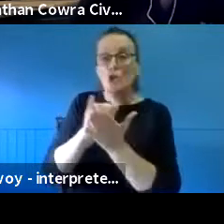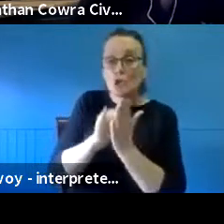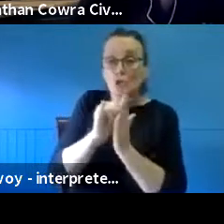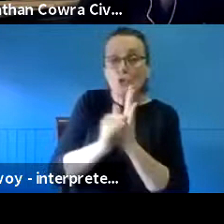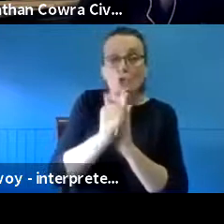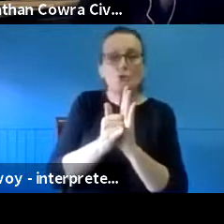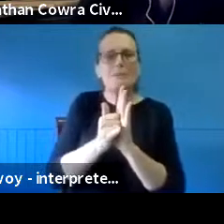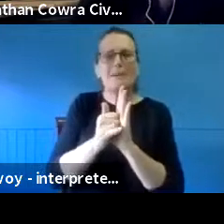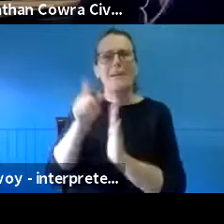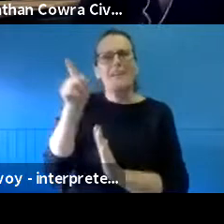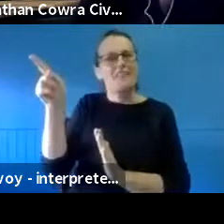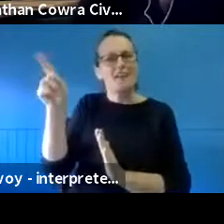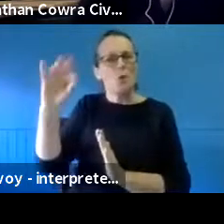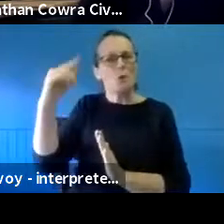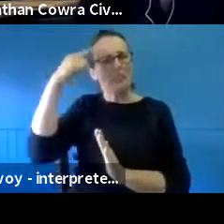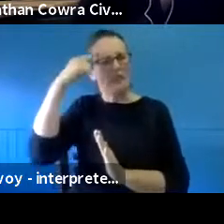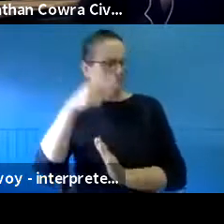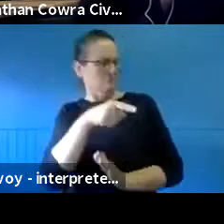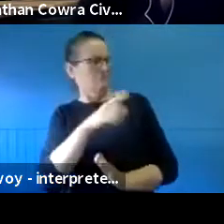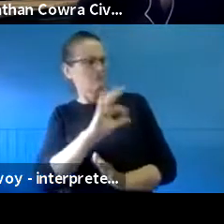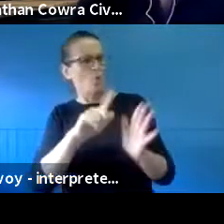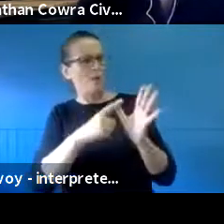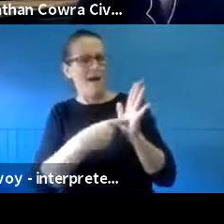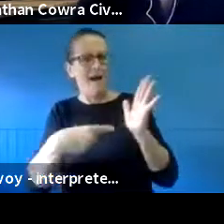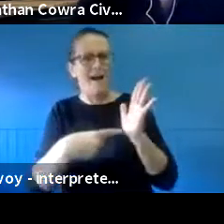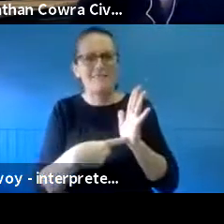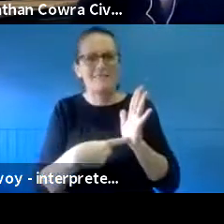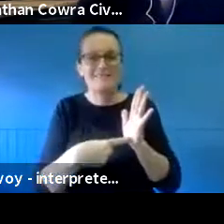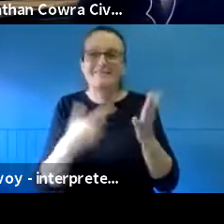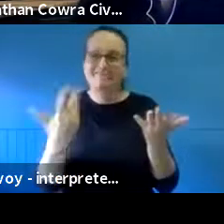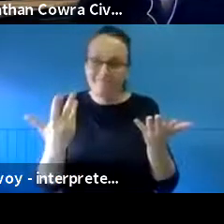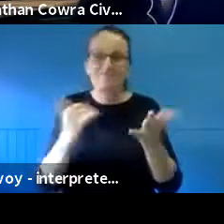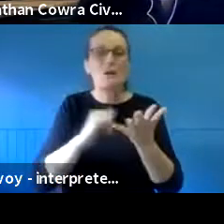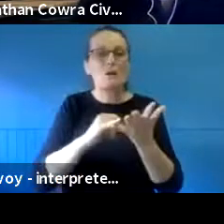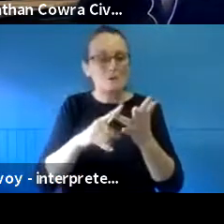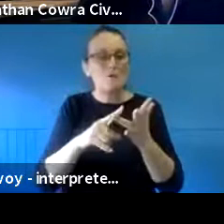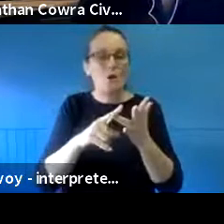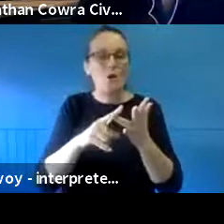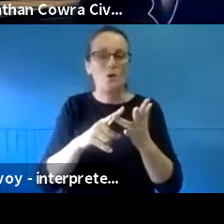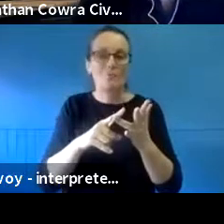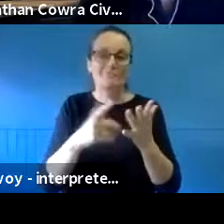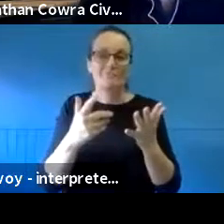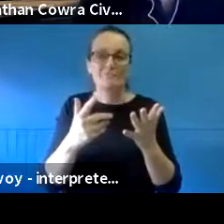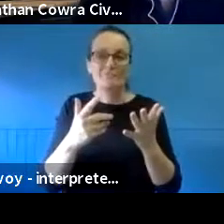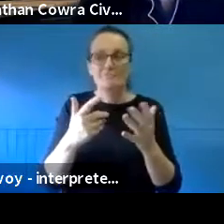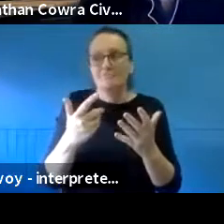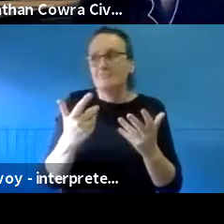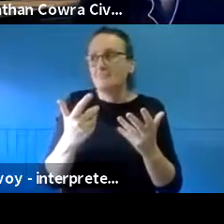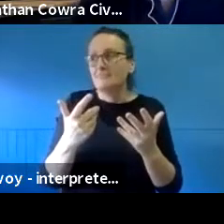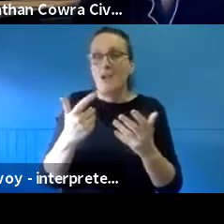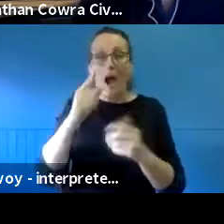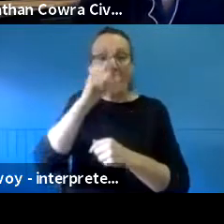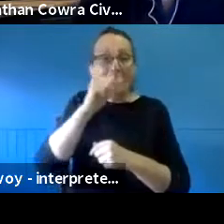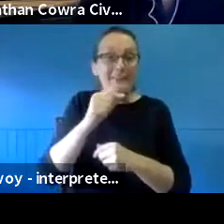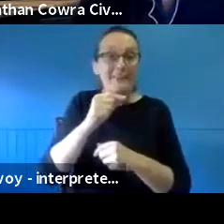as an art form, so to speak. So like, as much as I can, you know, have